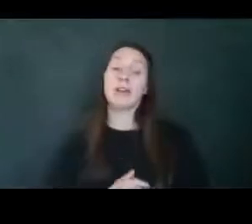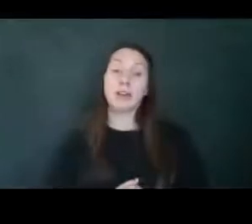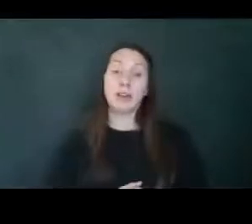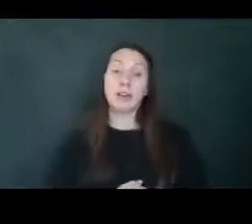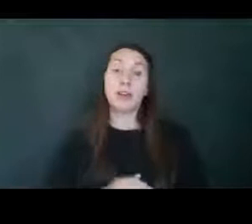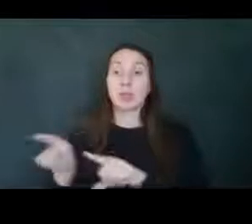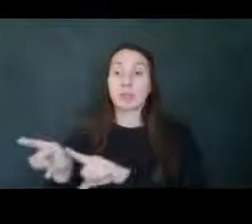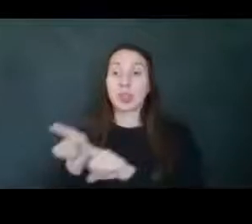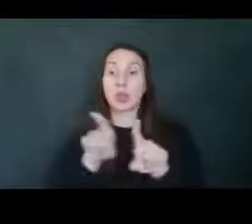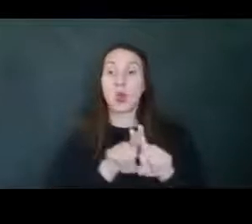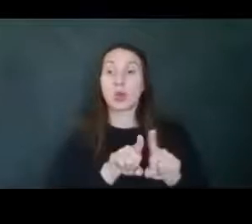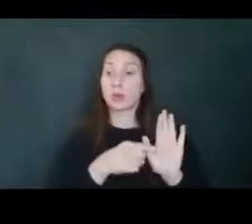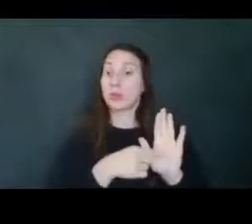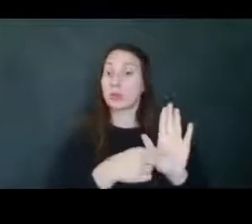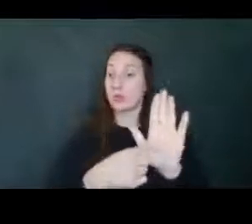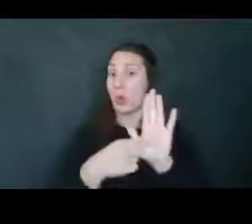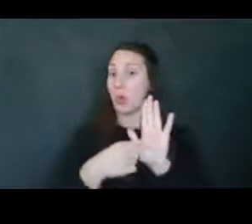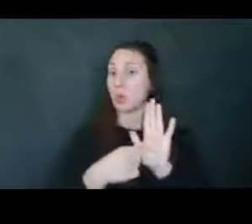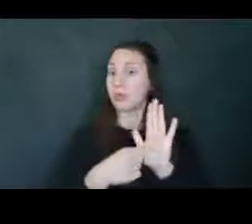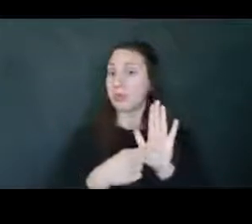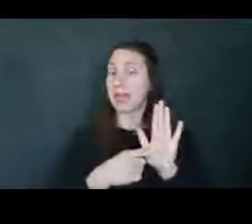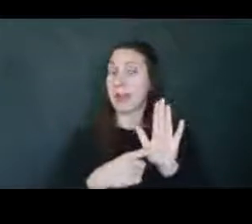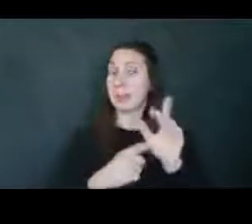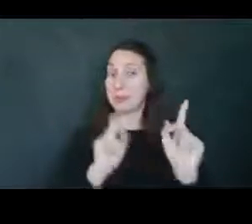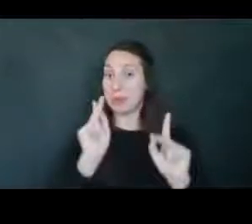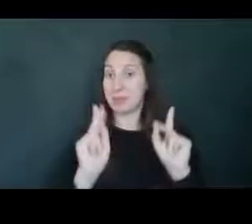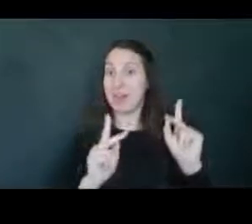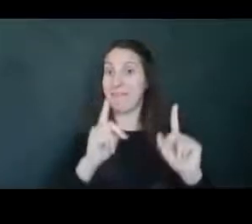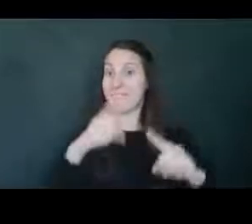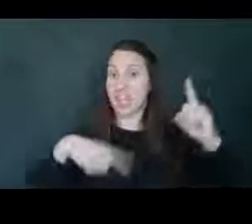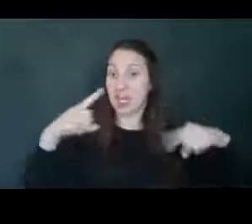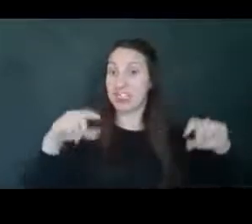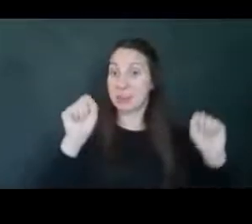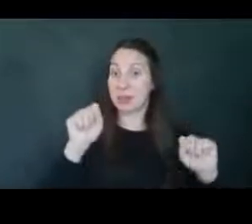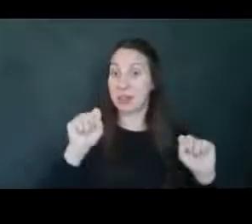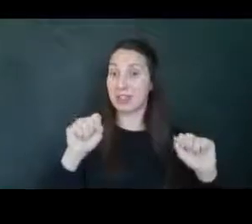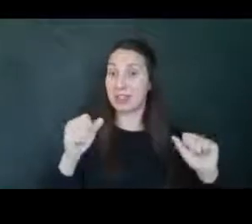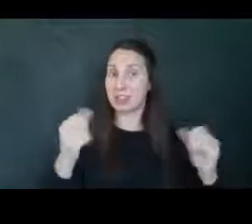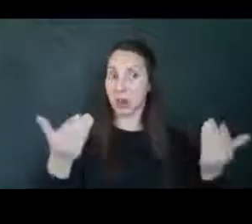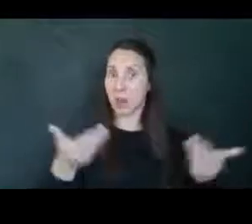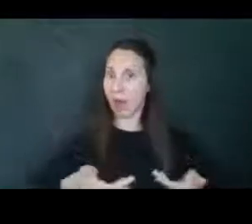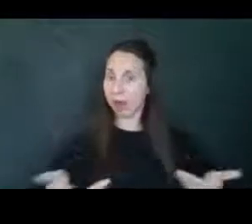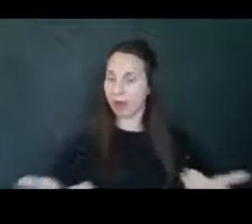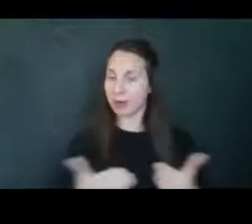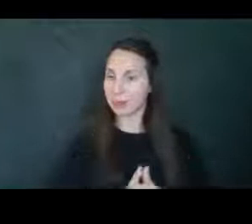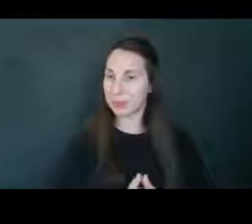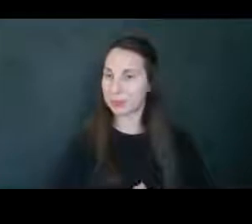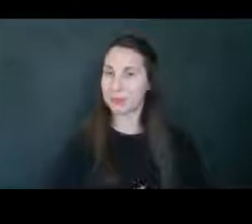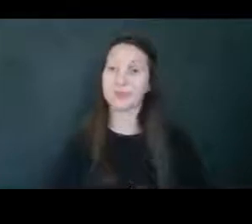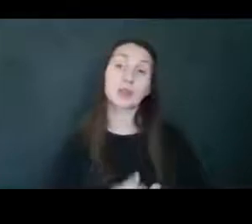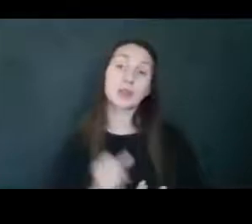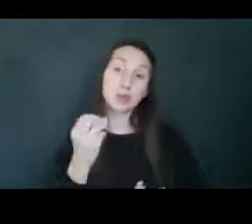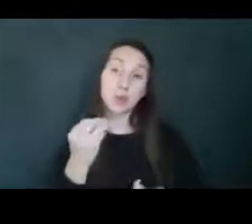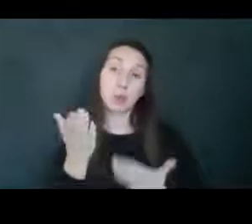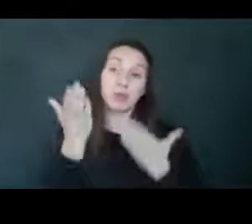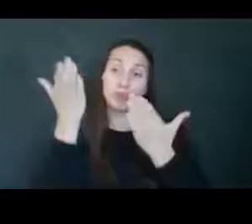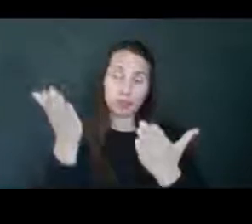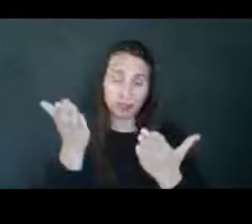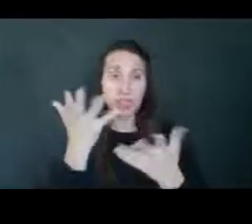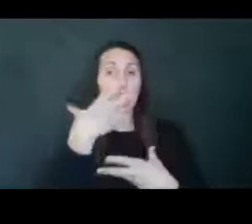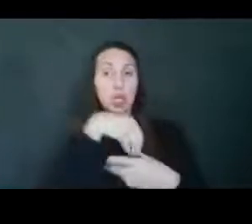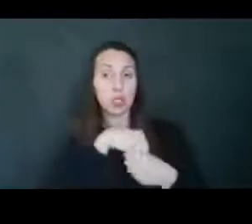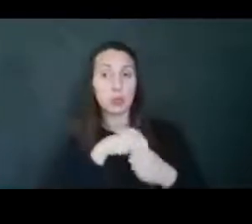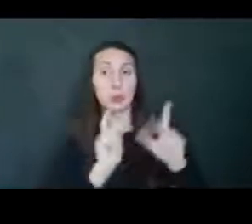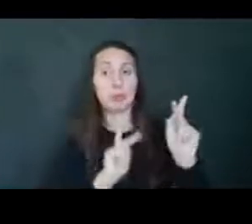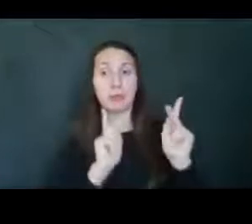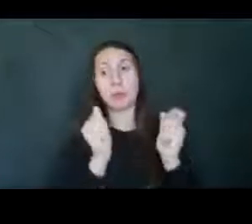abilities are welcome in your community. Suggestions include having individuals with disabilities in your marketing images